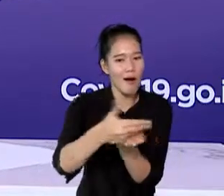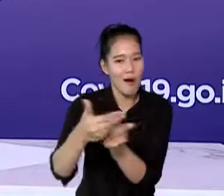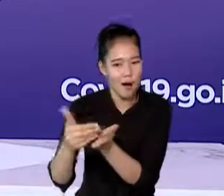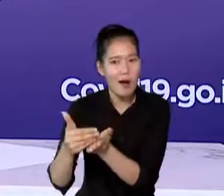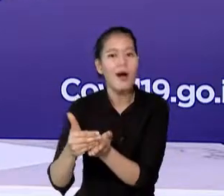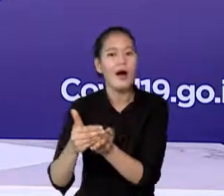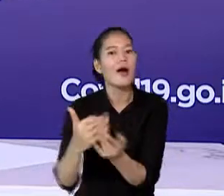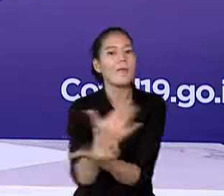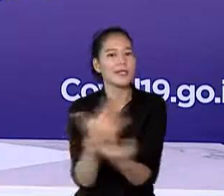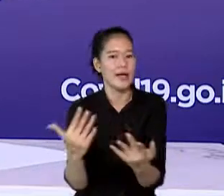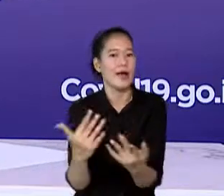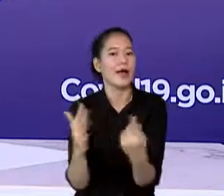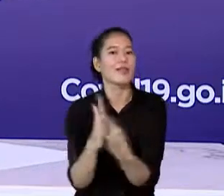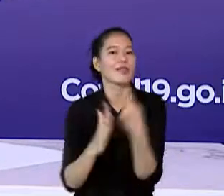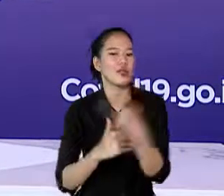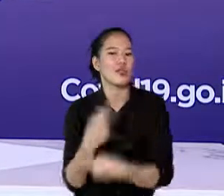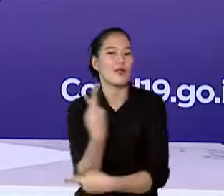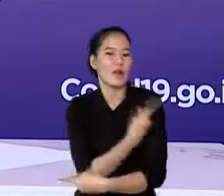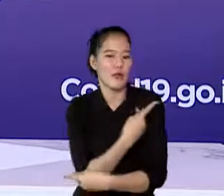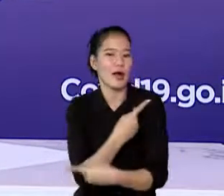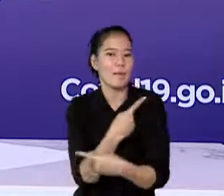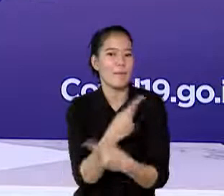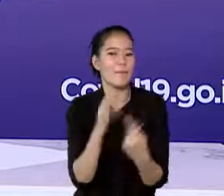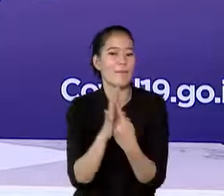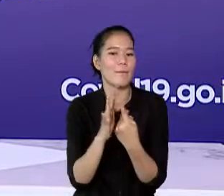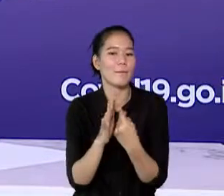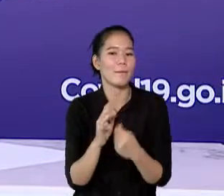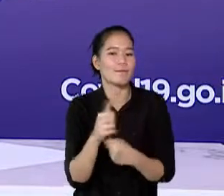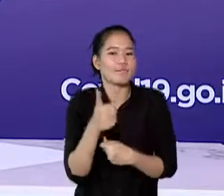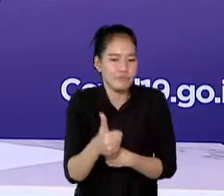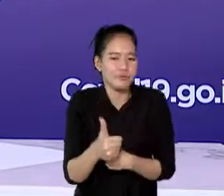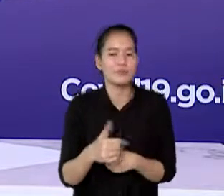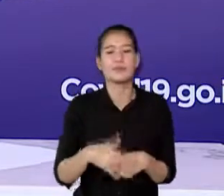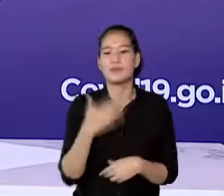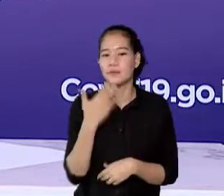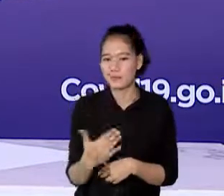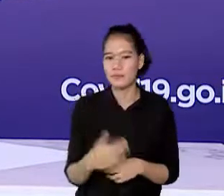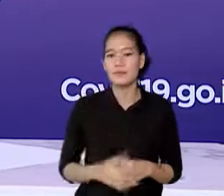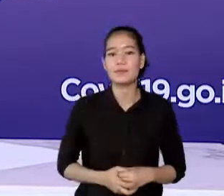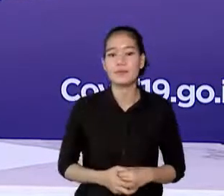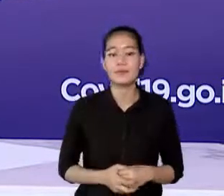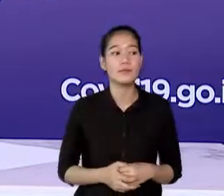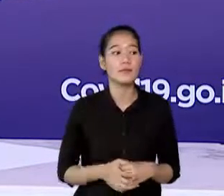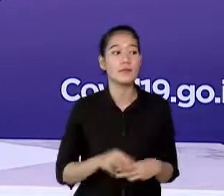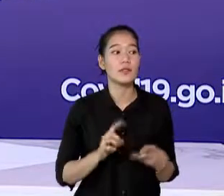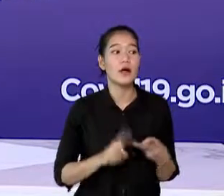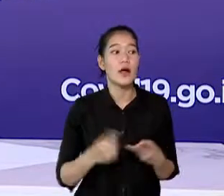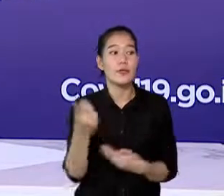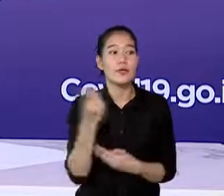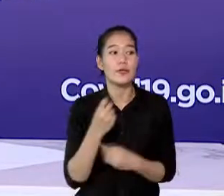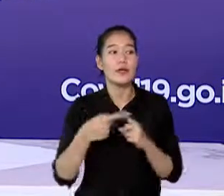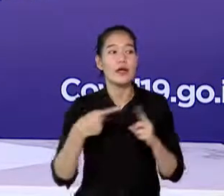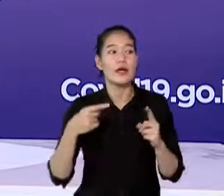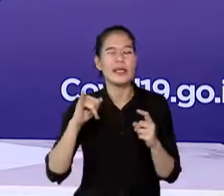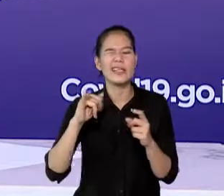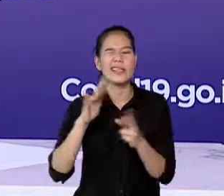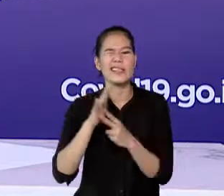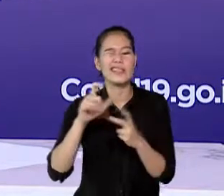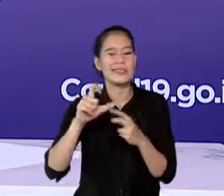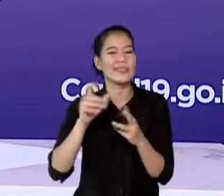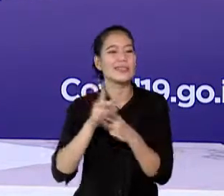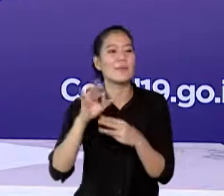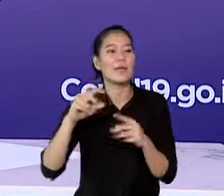national vaccination program to protect its people. Thank you. Thank you. The next question is from Ismira